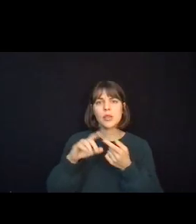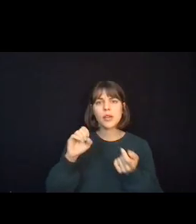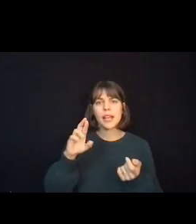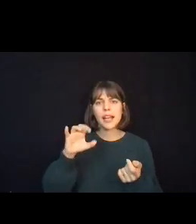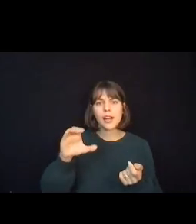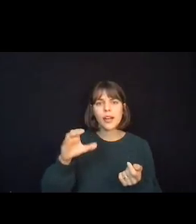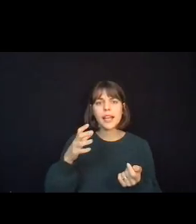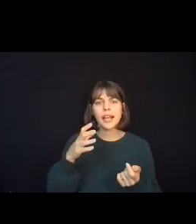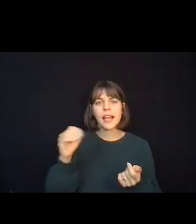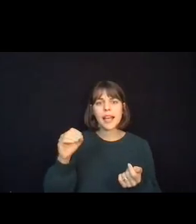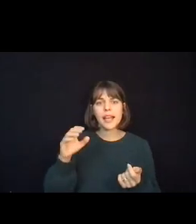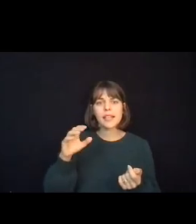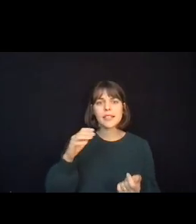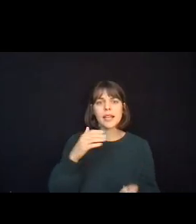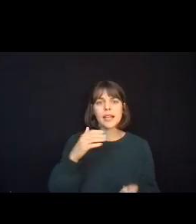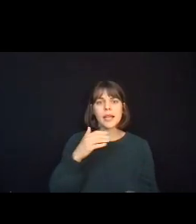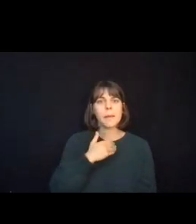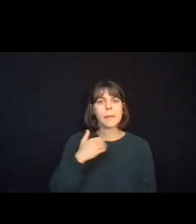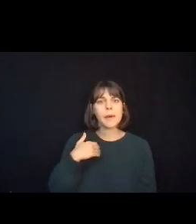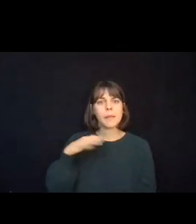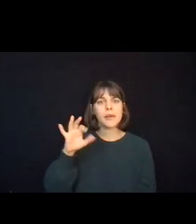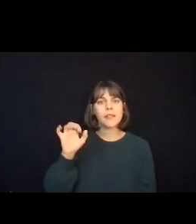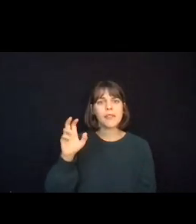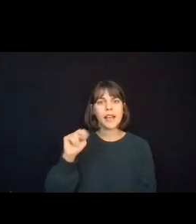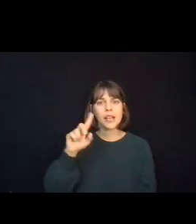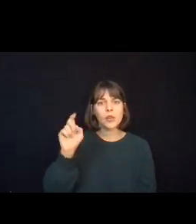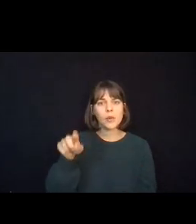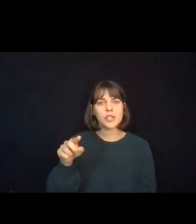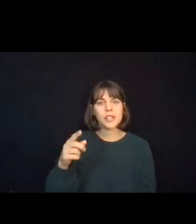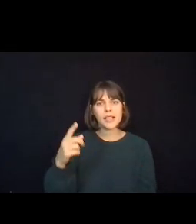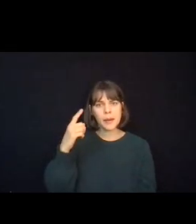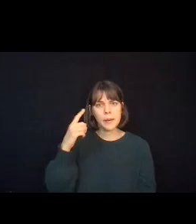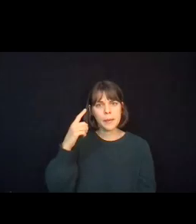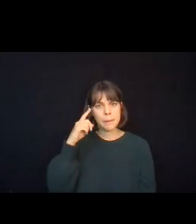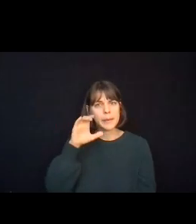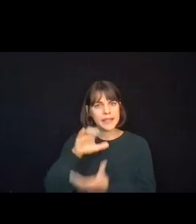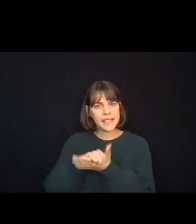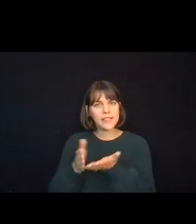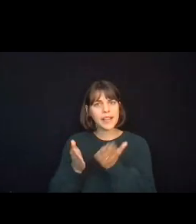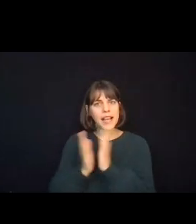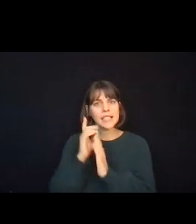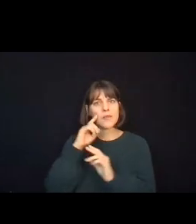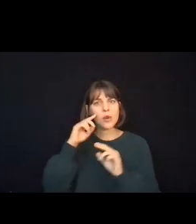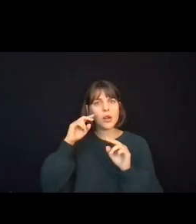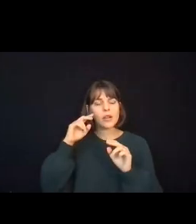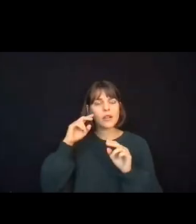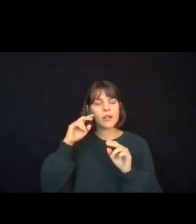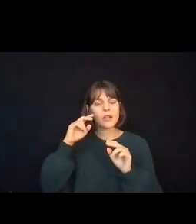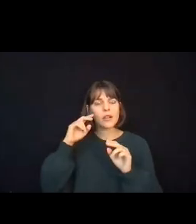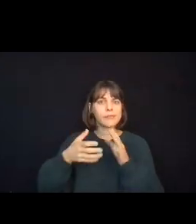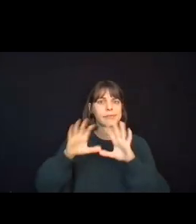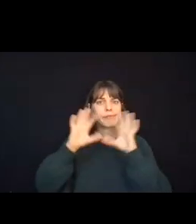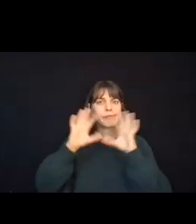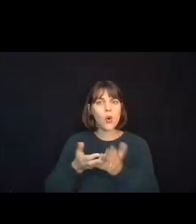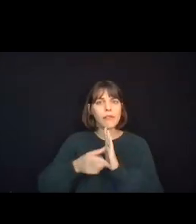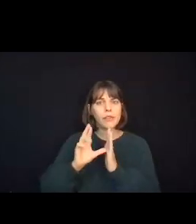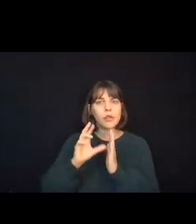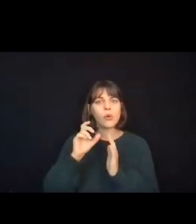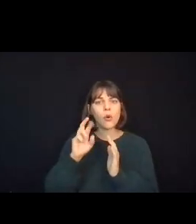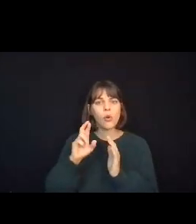Member Fan's question. I believe Member Fan had asked for an overview or maybe documentation of the